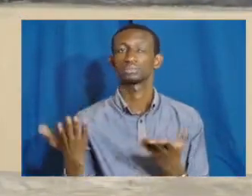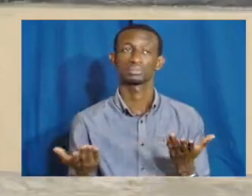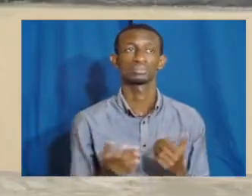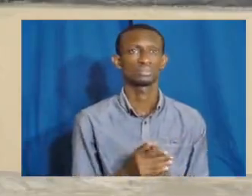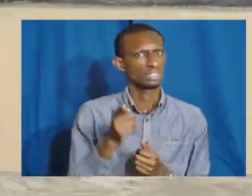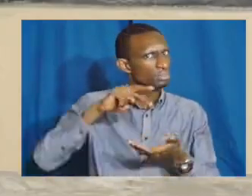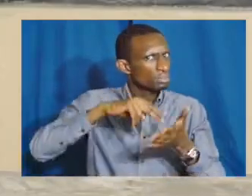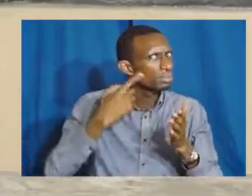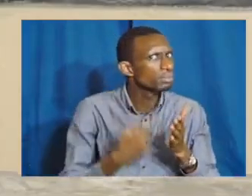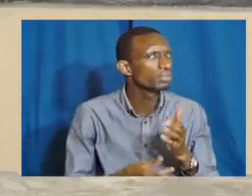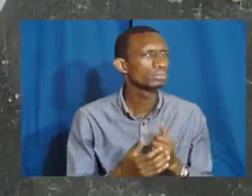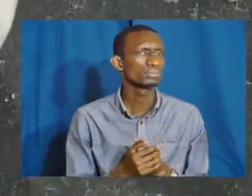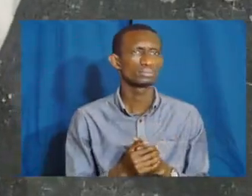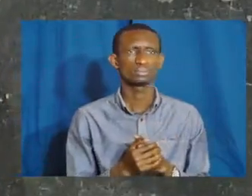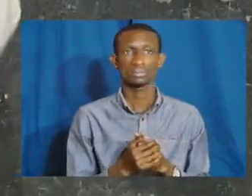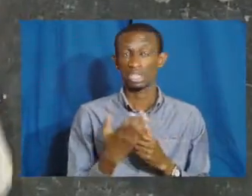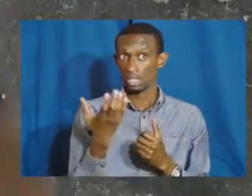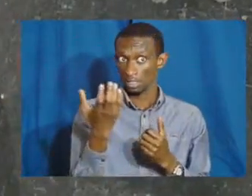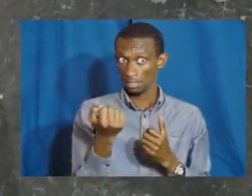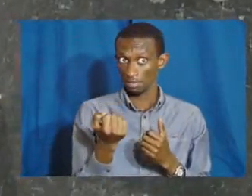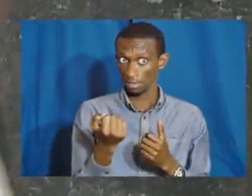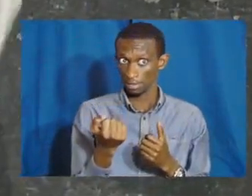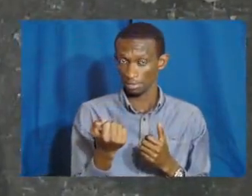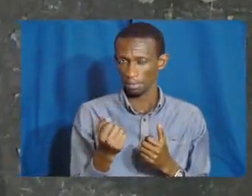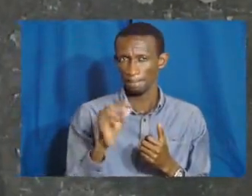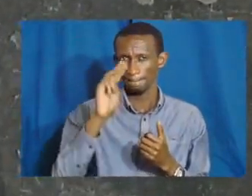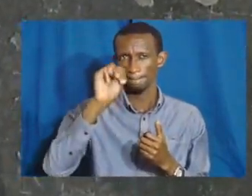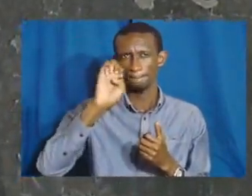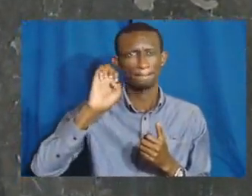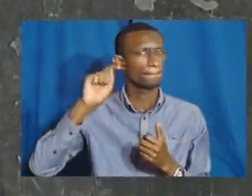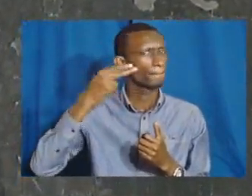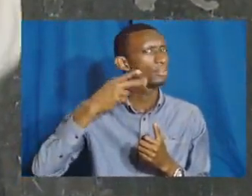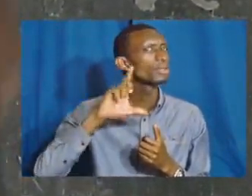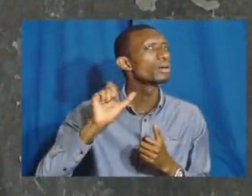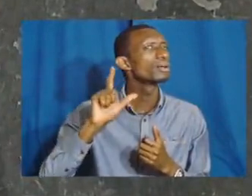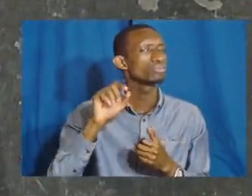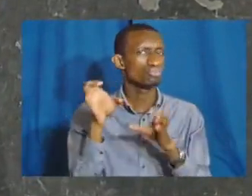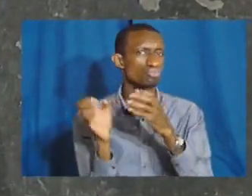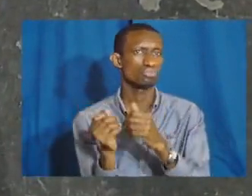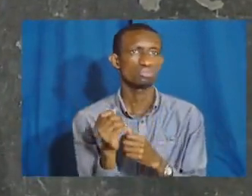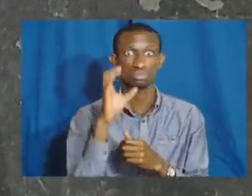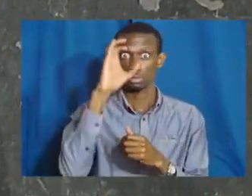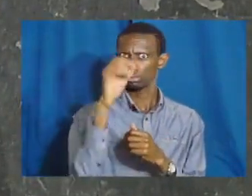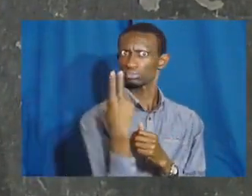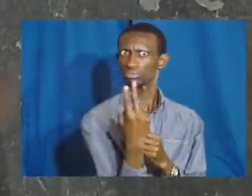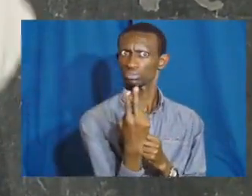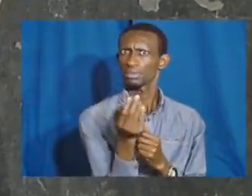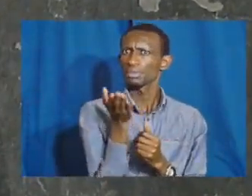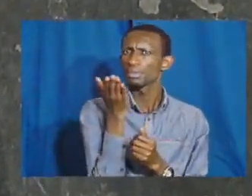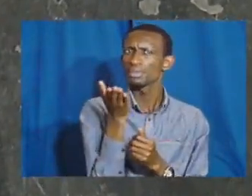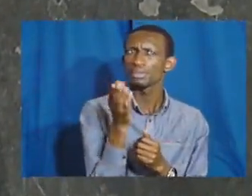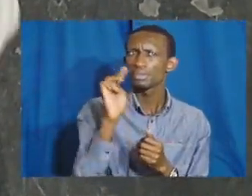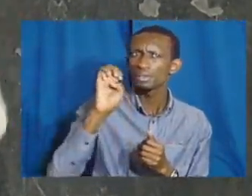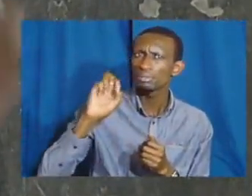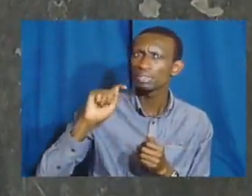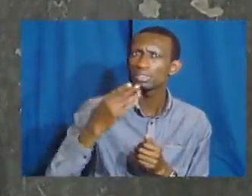that mean? We have a methyl group on carbon number 2, and this is the methyl group, and